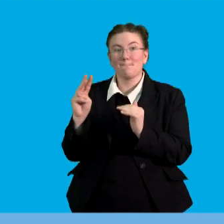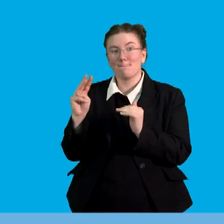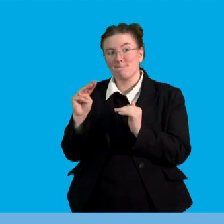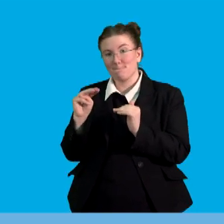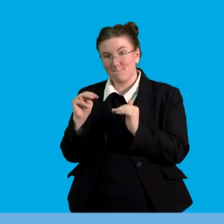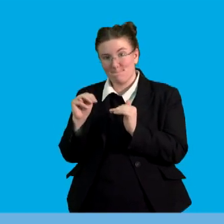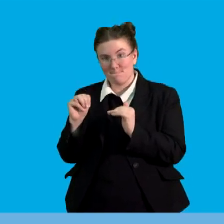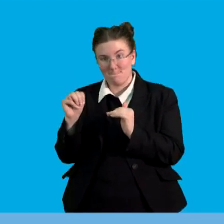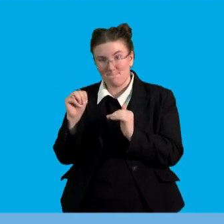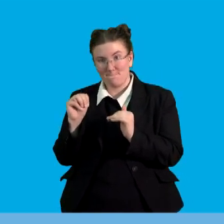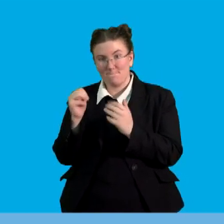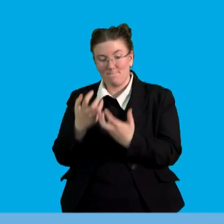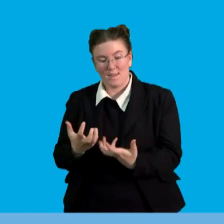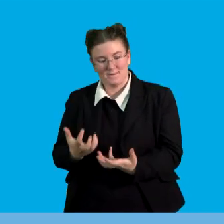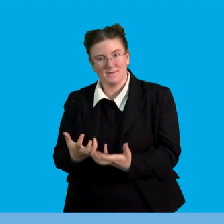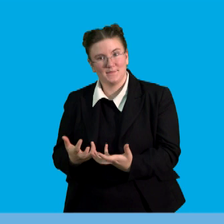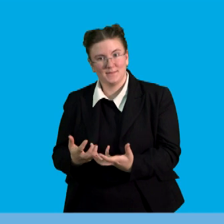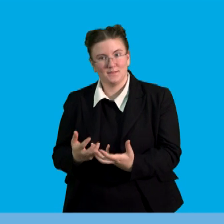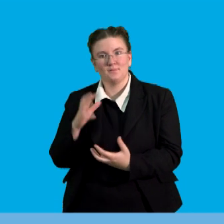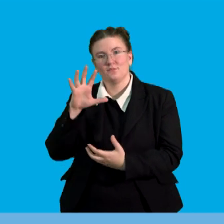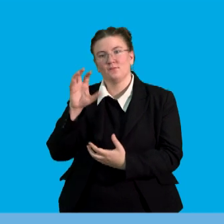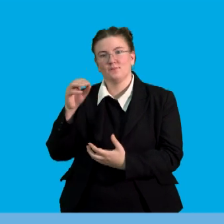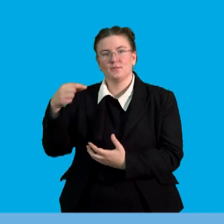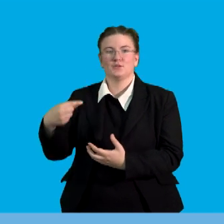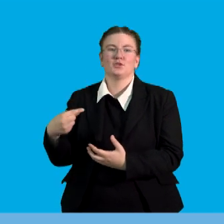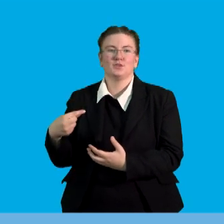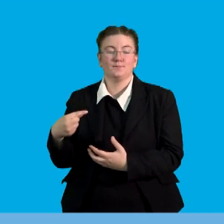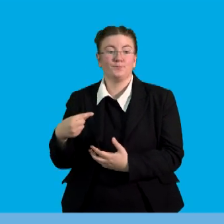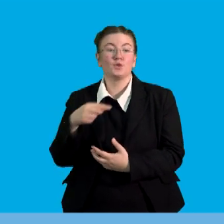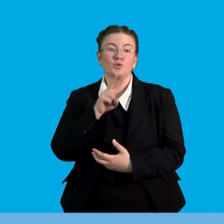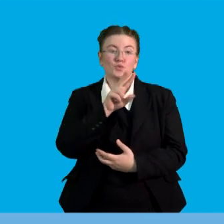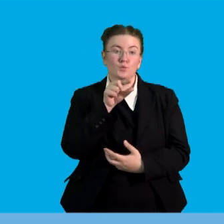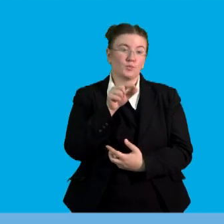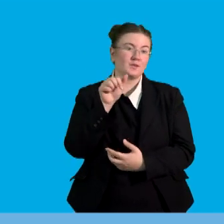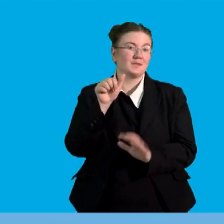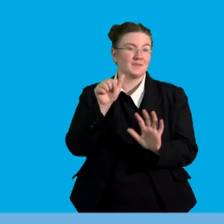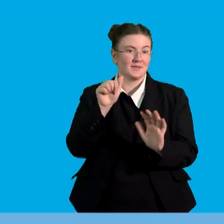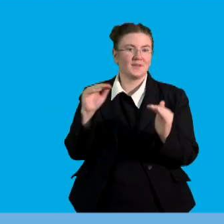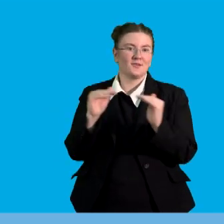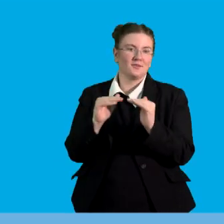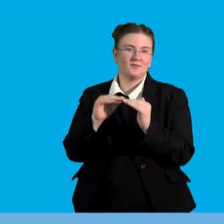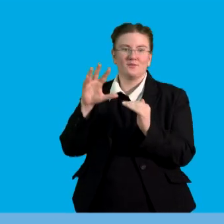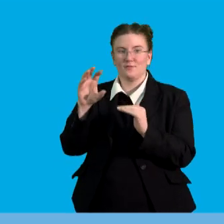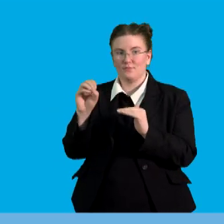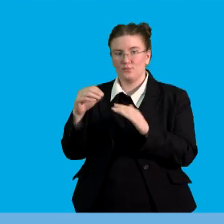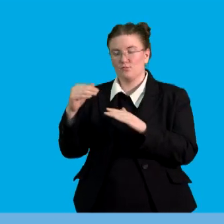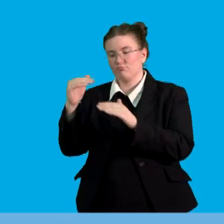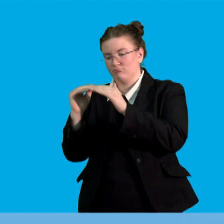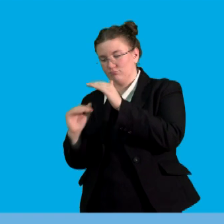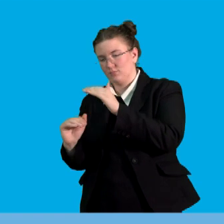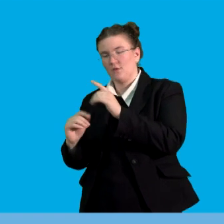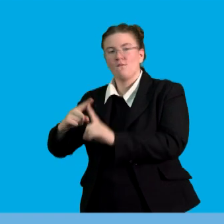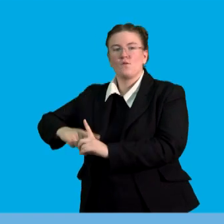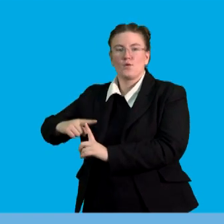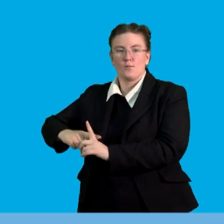have calculated, that we have measured, it's said to be 50. So 2.6 is equals to 50 over the